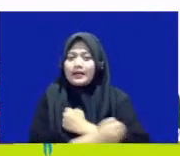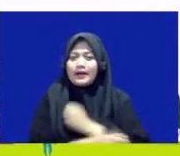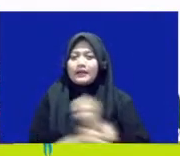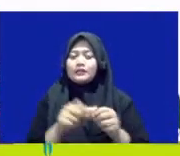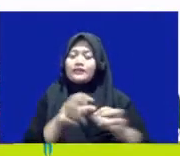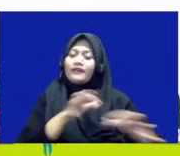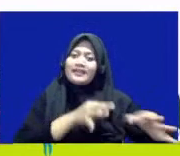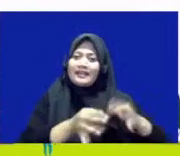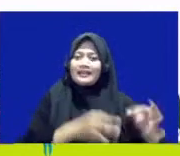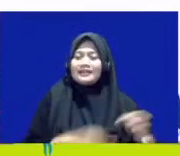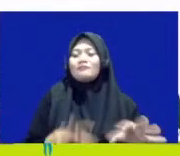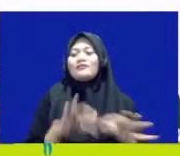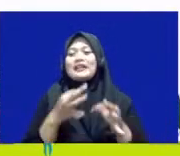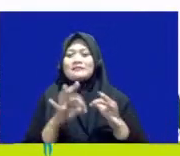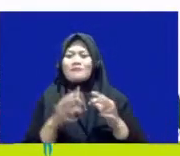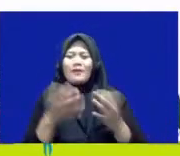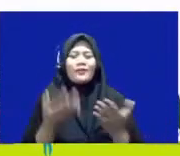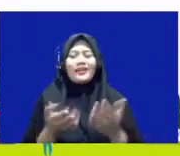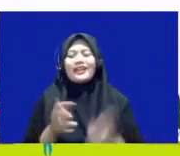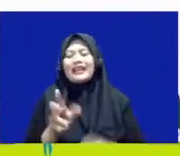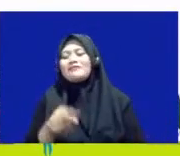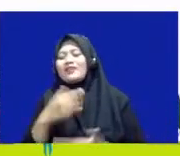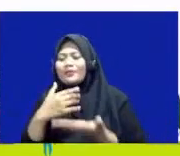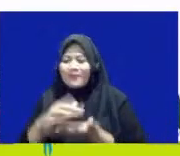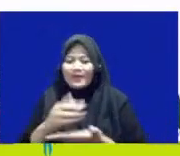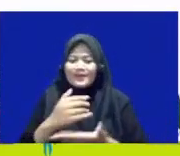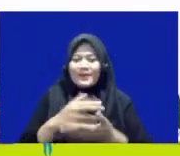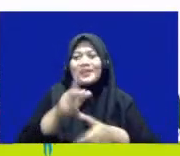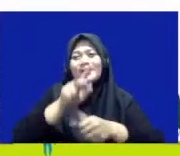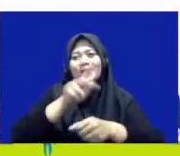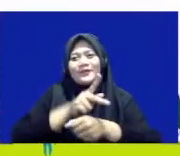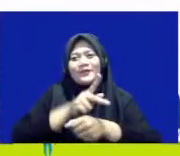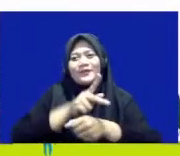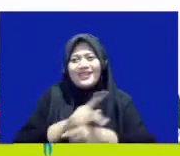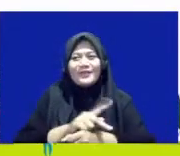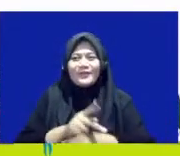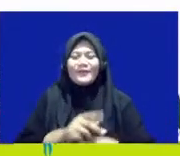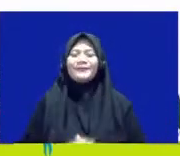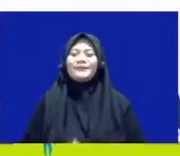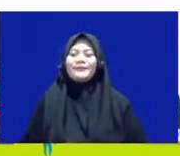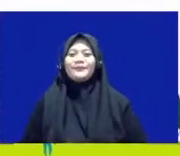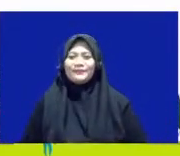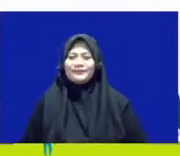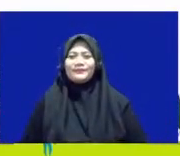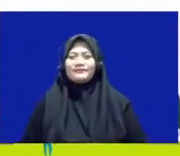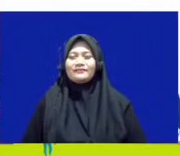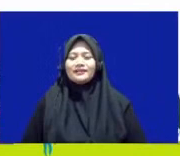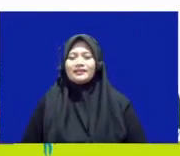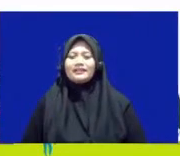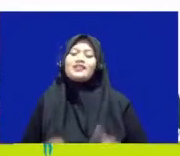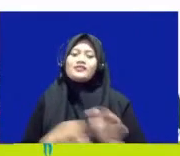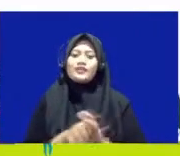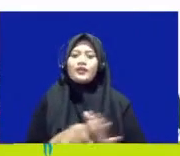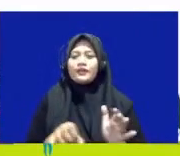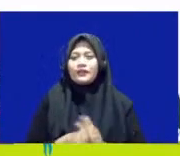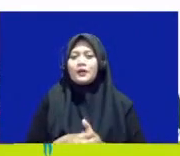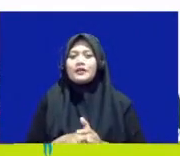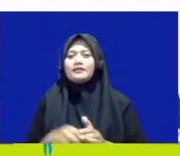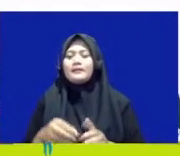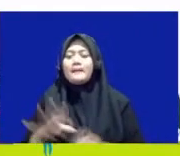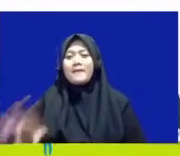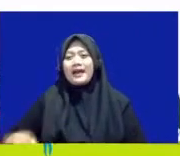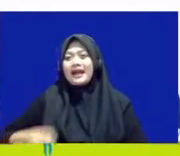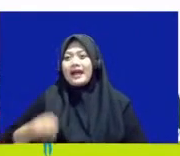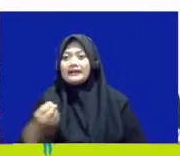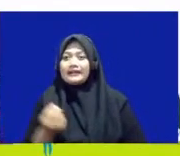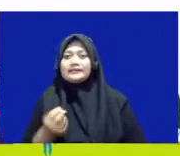videos when we have our next cyclone coming here, hopefully not too bad, or our next